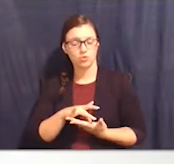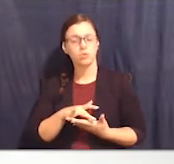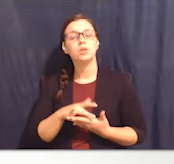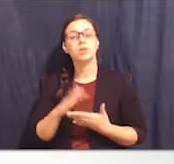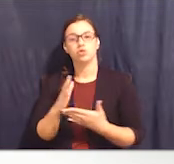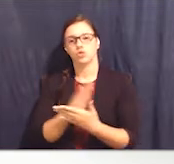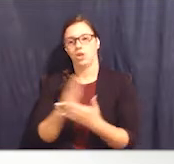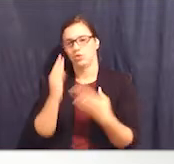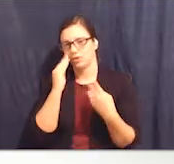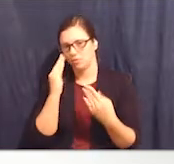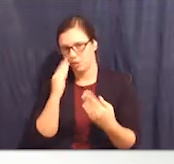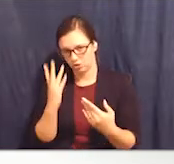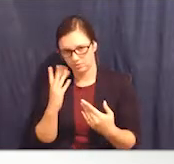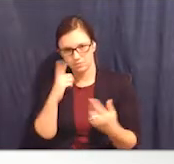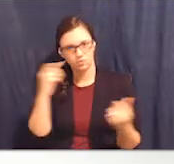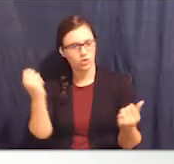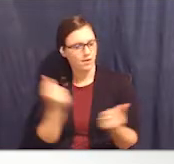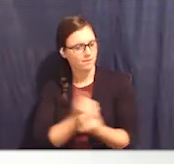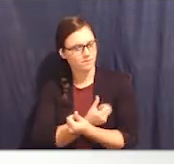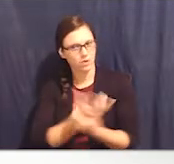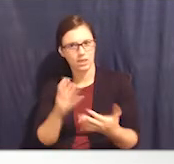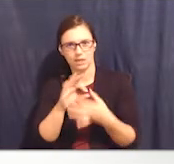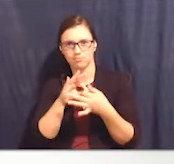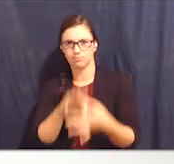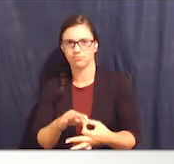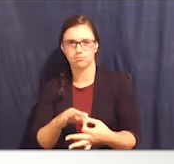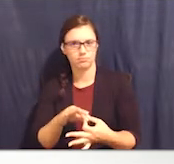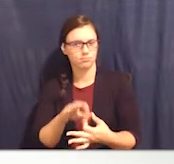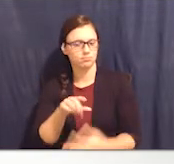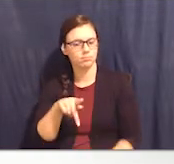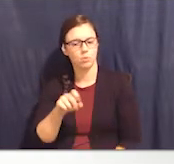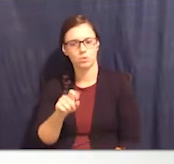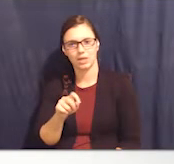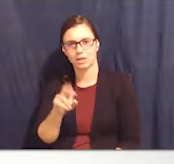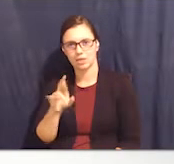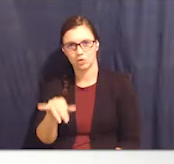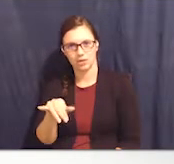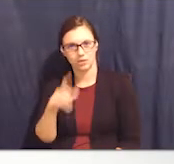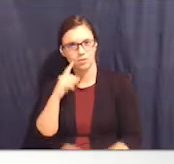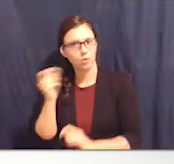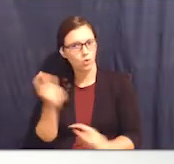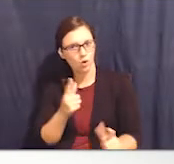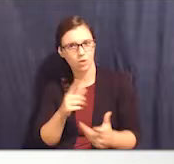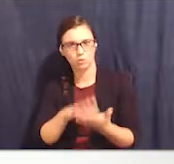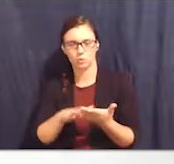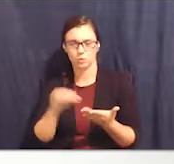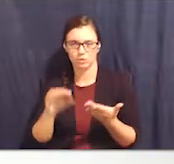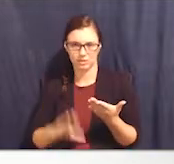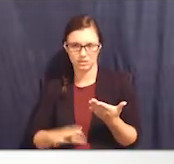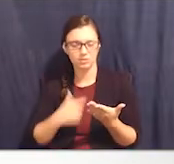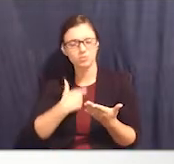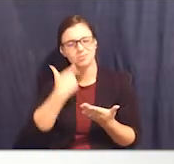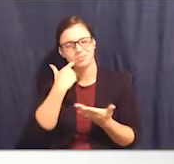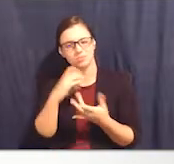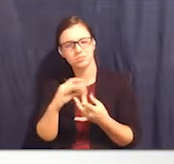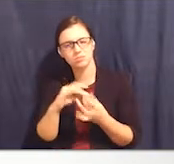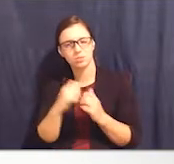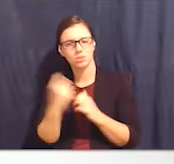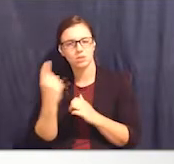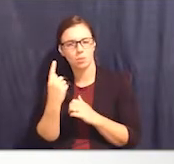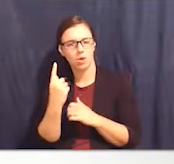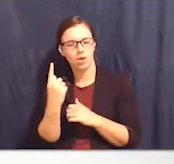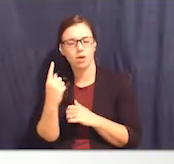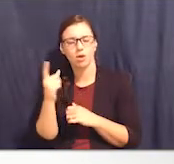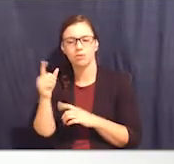give you the contact information for any of these programs. But there's also a much easier way, and Iris is going to talk about that a little